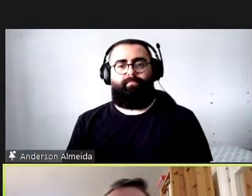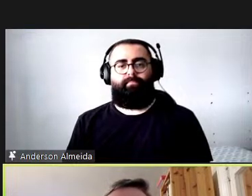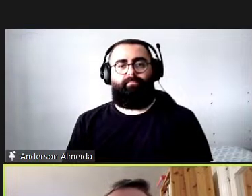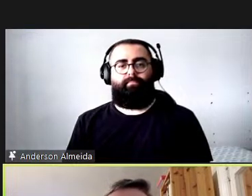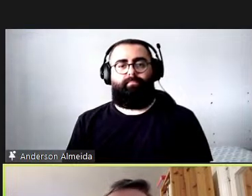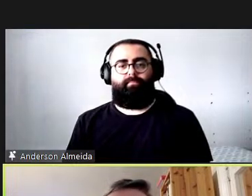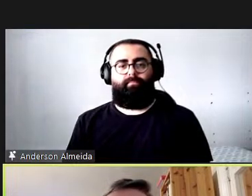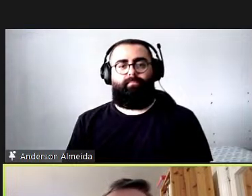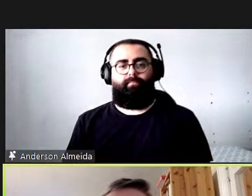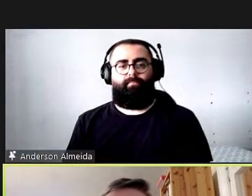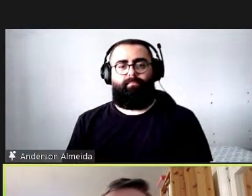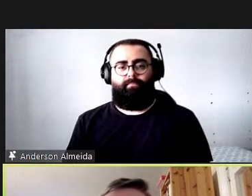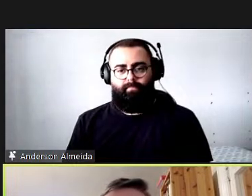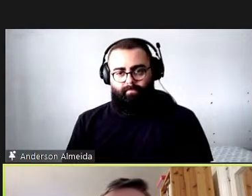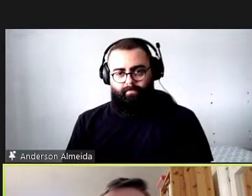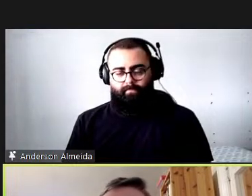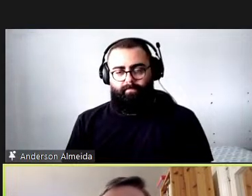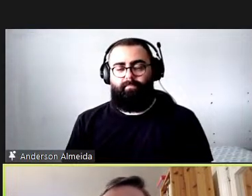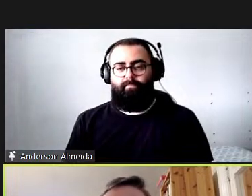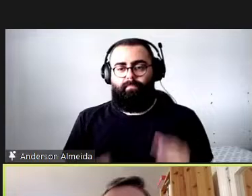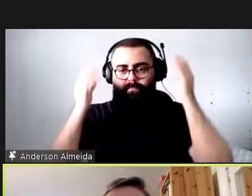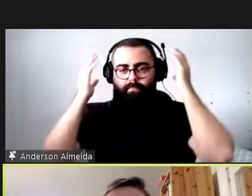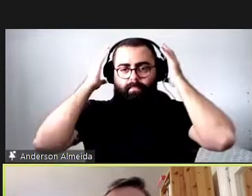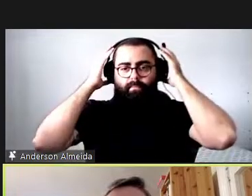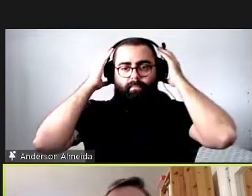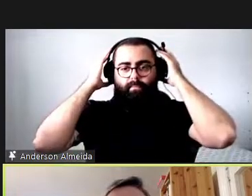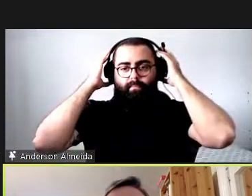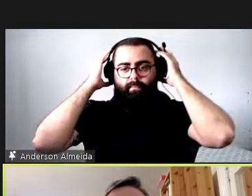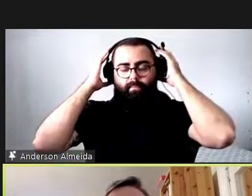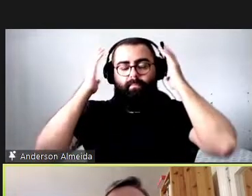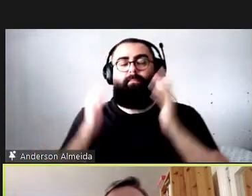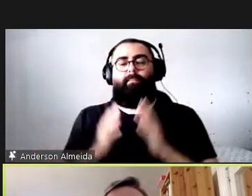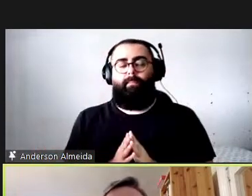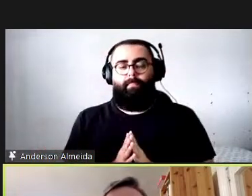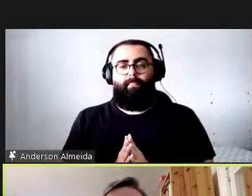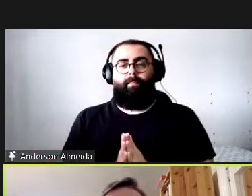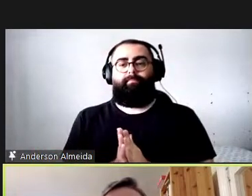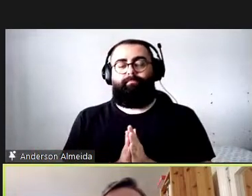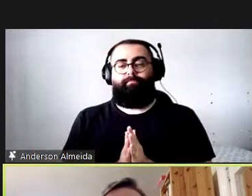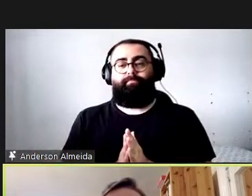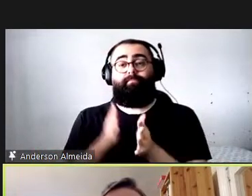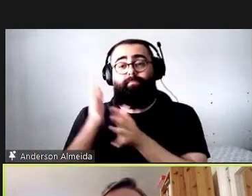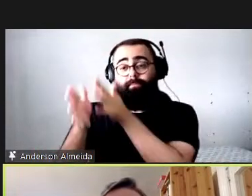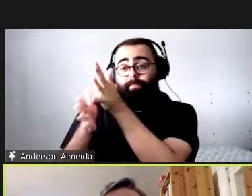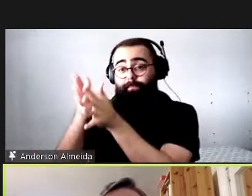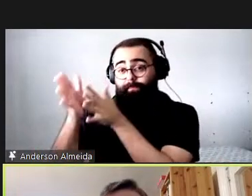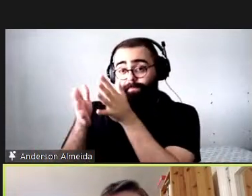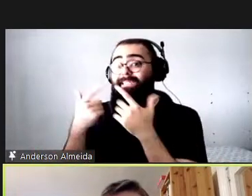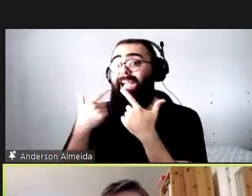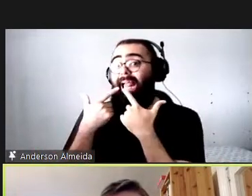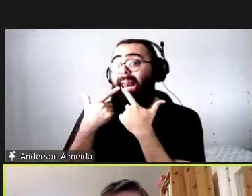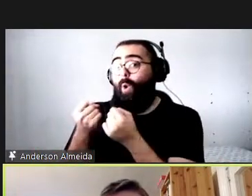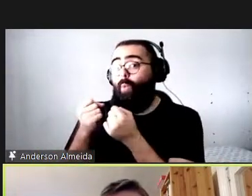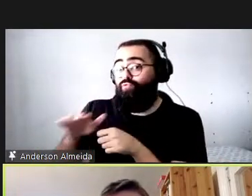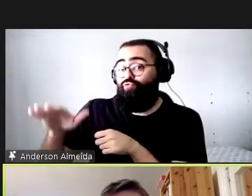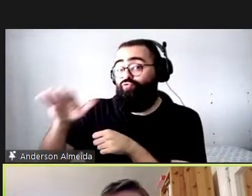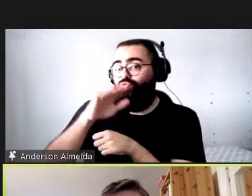For the most part, sign linguistics have focused on the